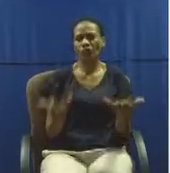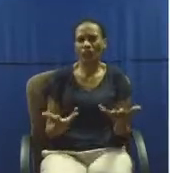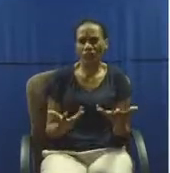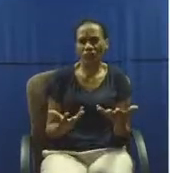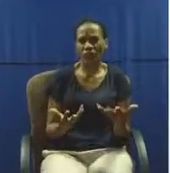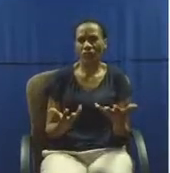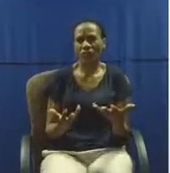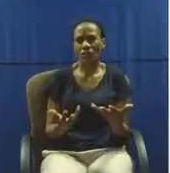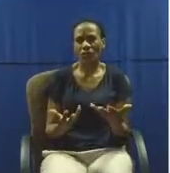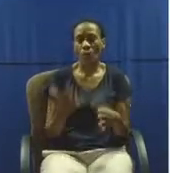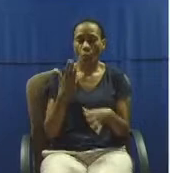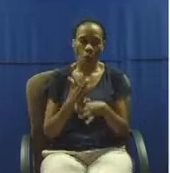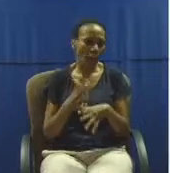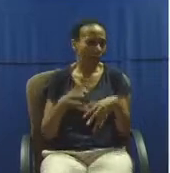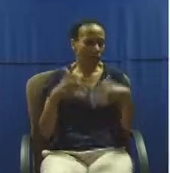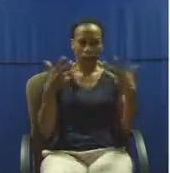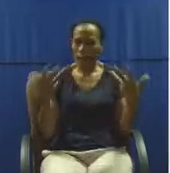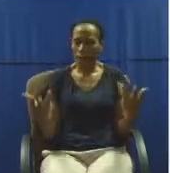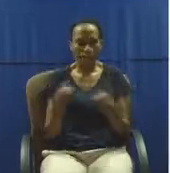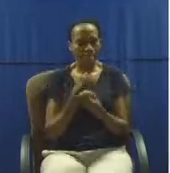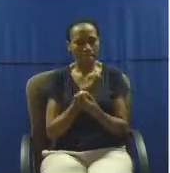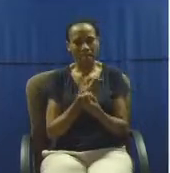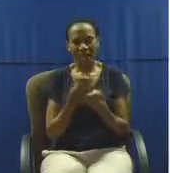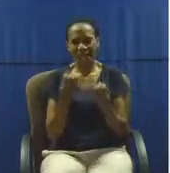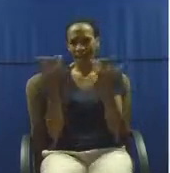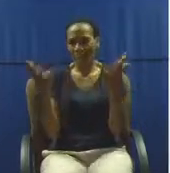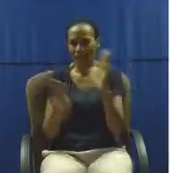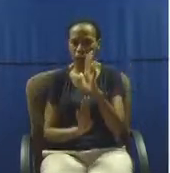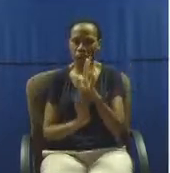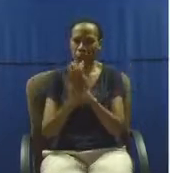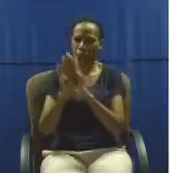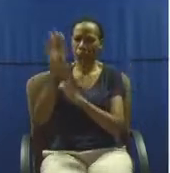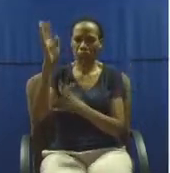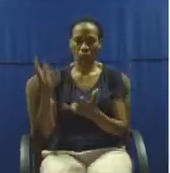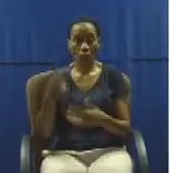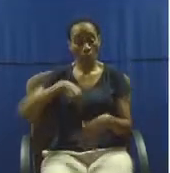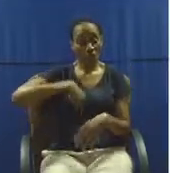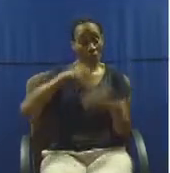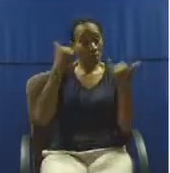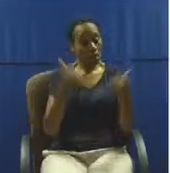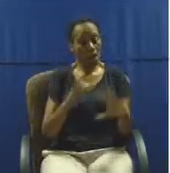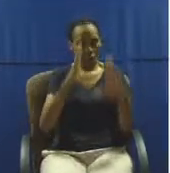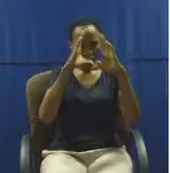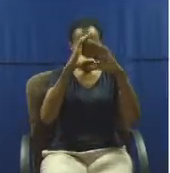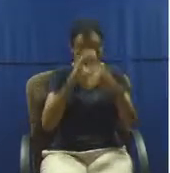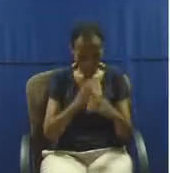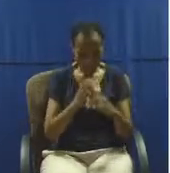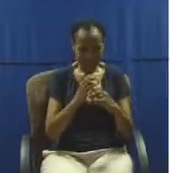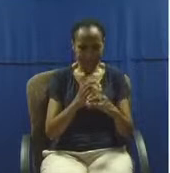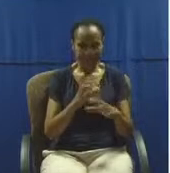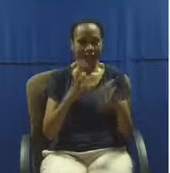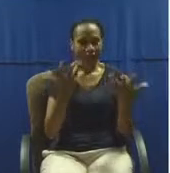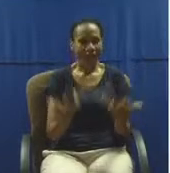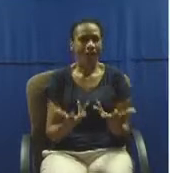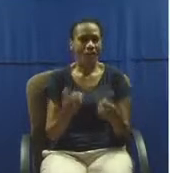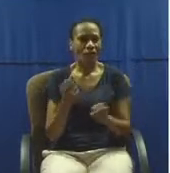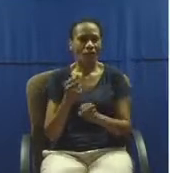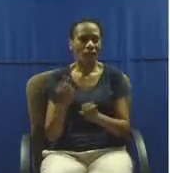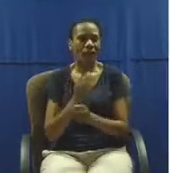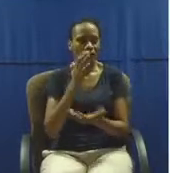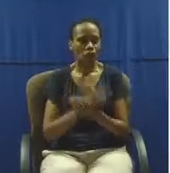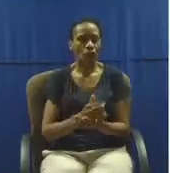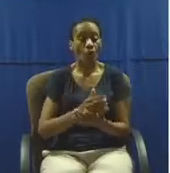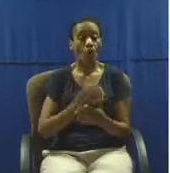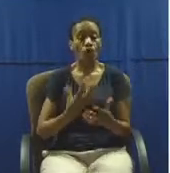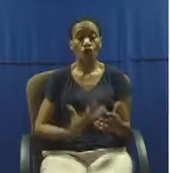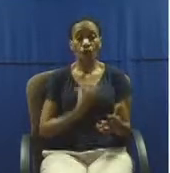joining the ranks of the unemployed, and that is why we are focusing on how we can bring young people into the world